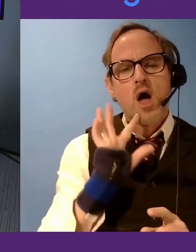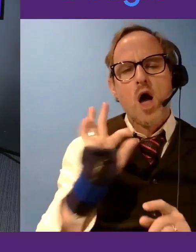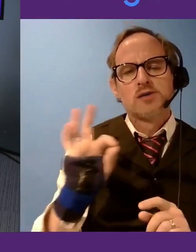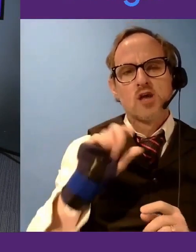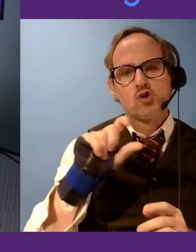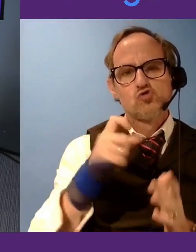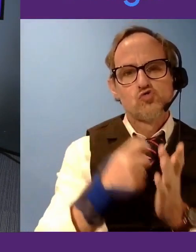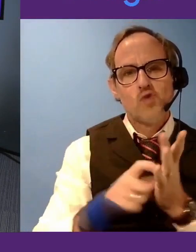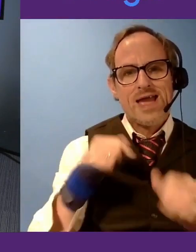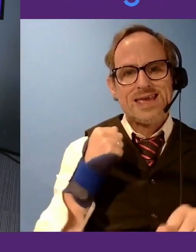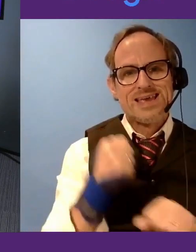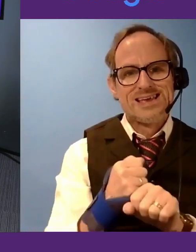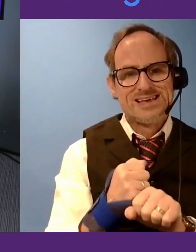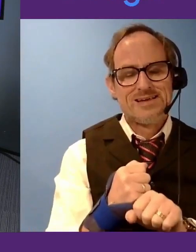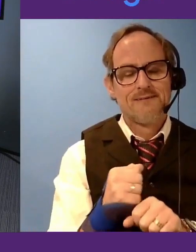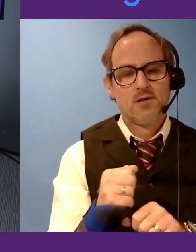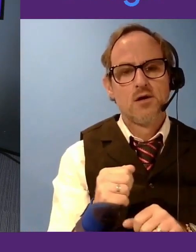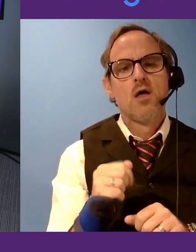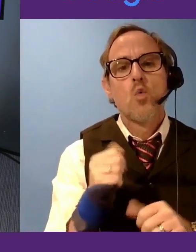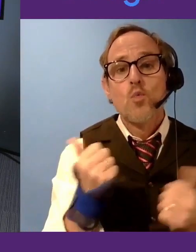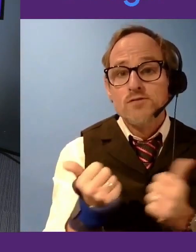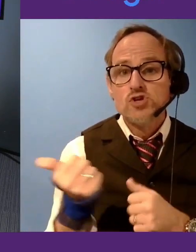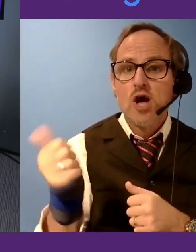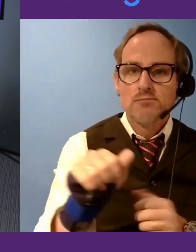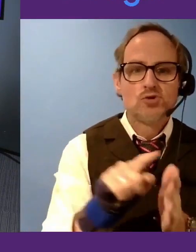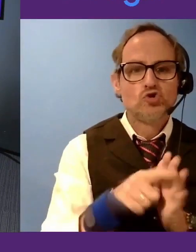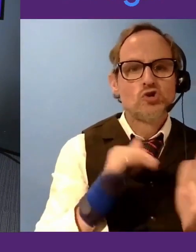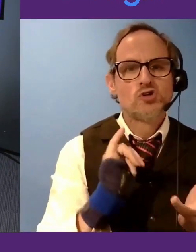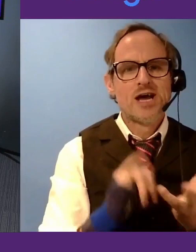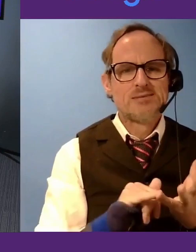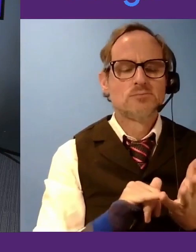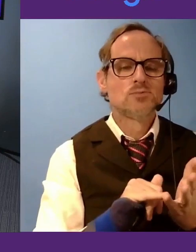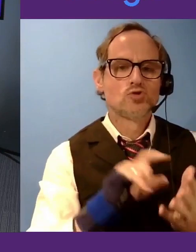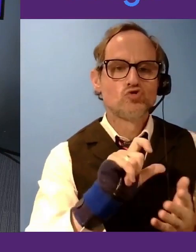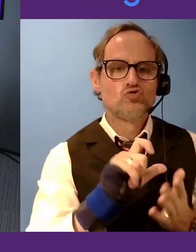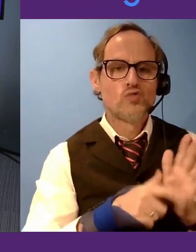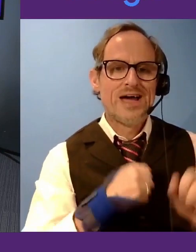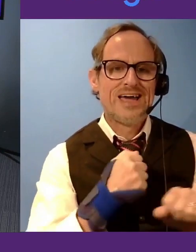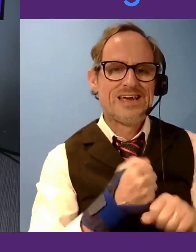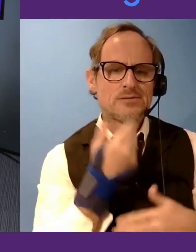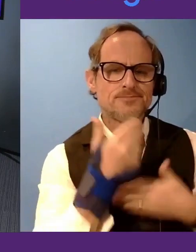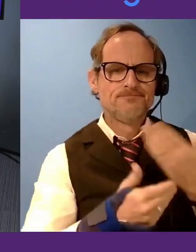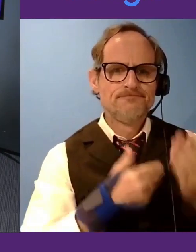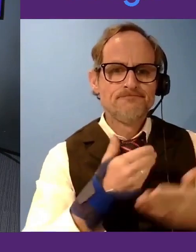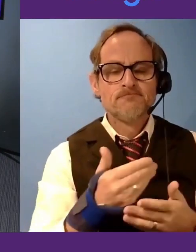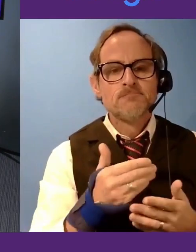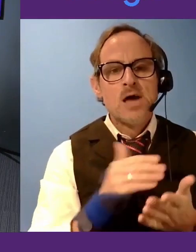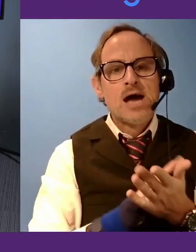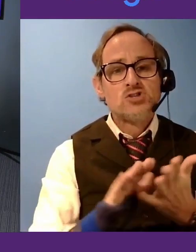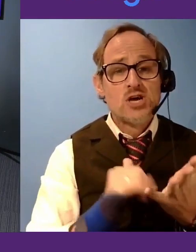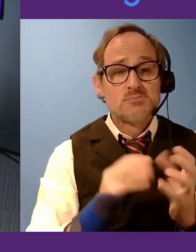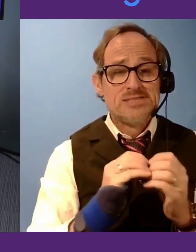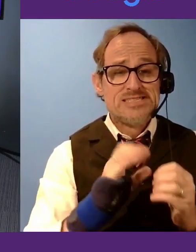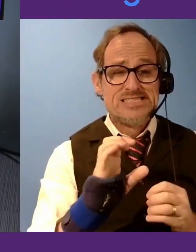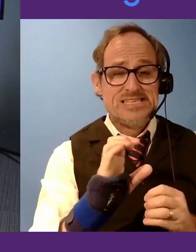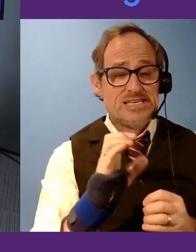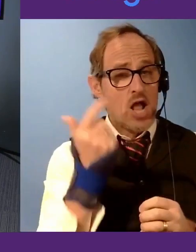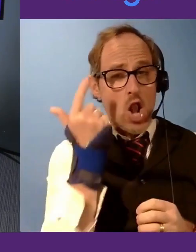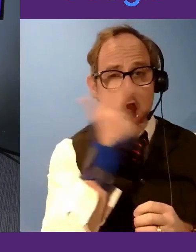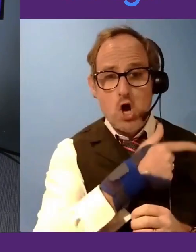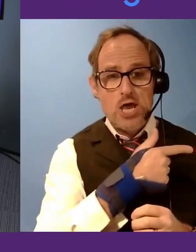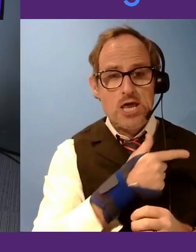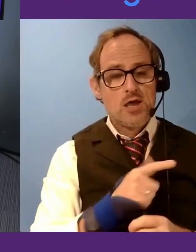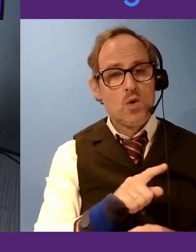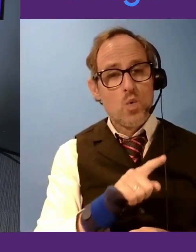Of course. So in HSBC, we're actually very fortunate that the accessibility team do work